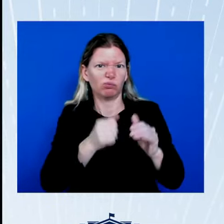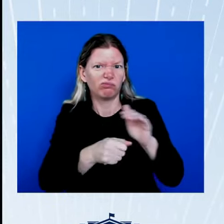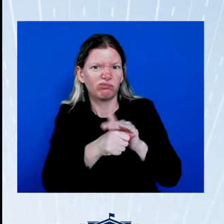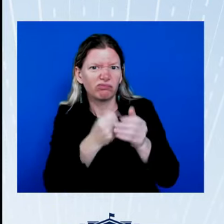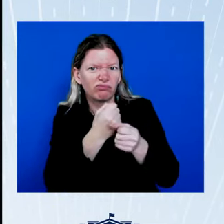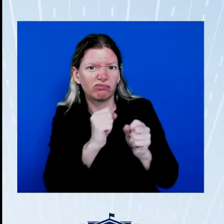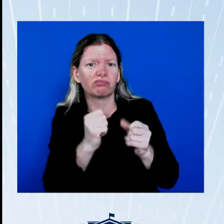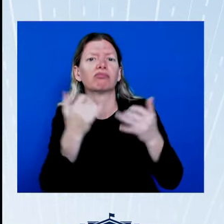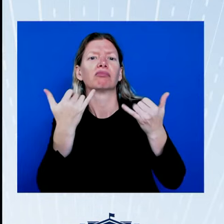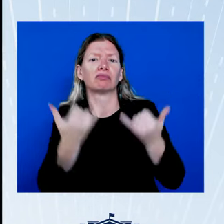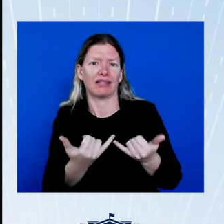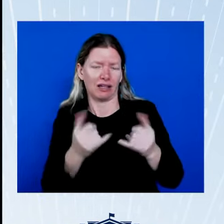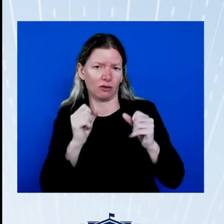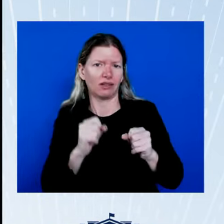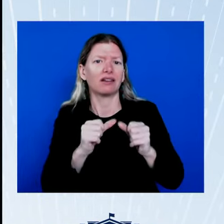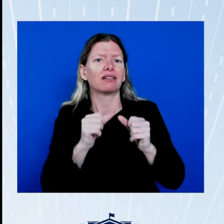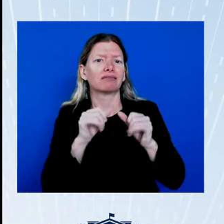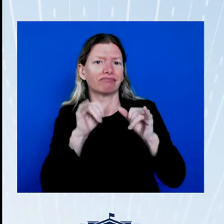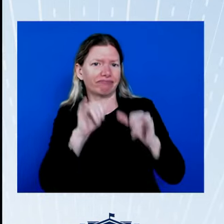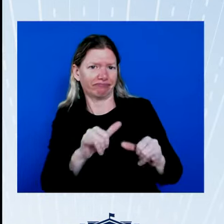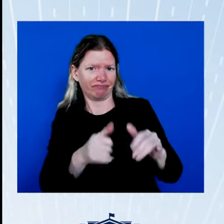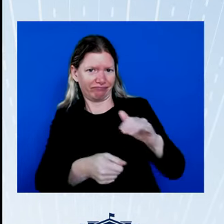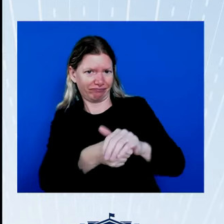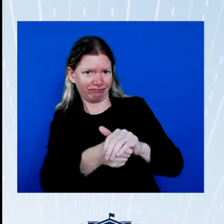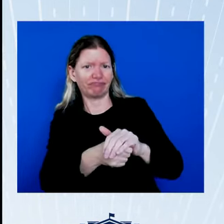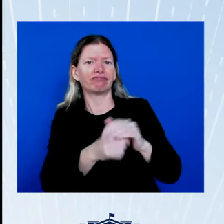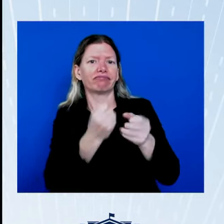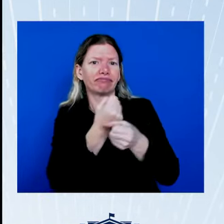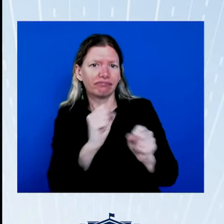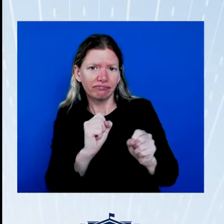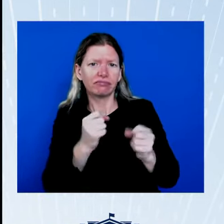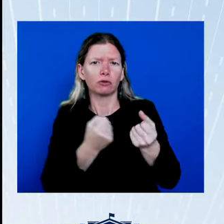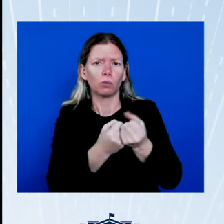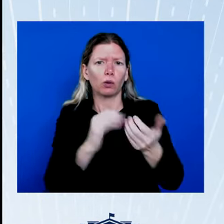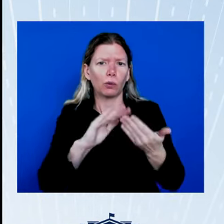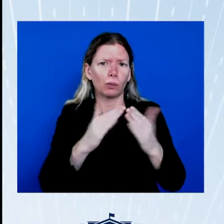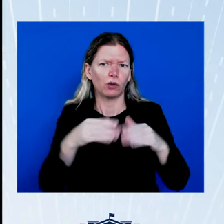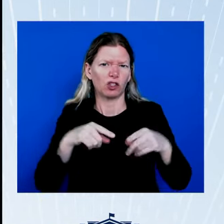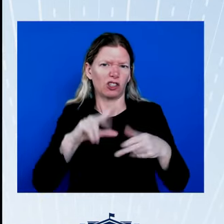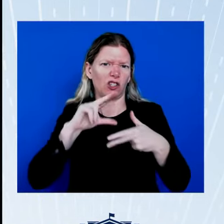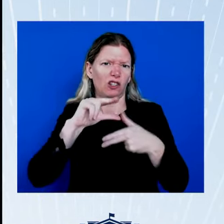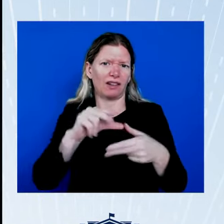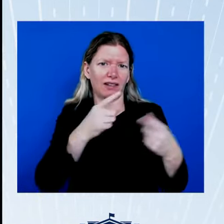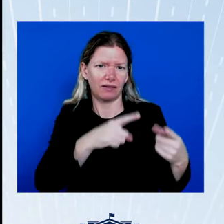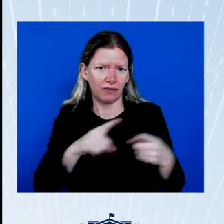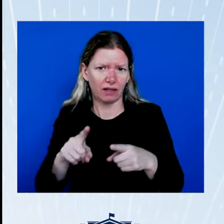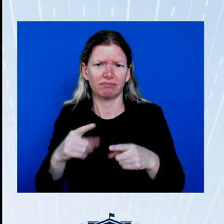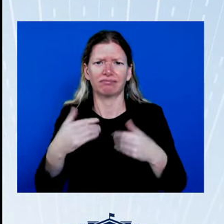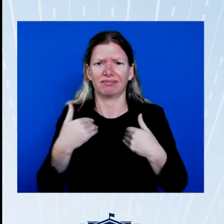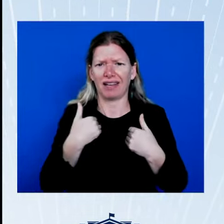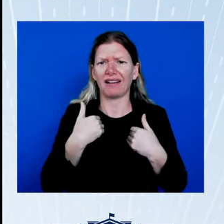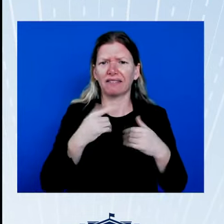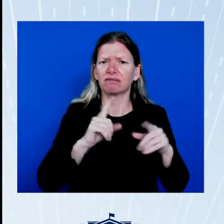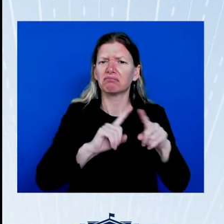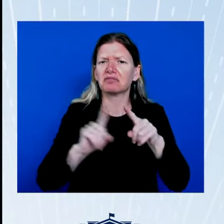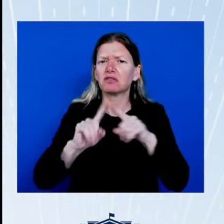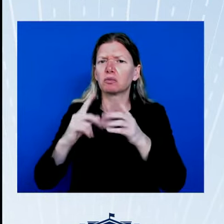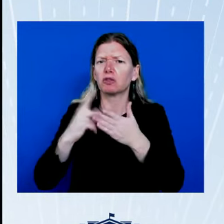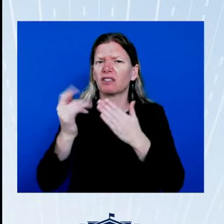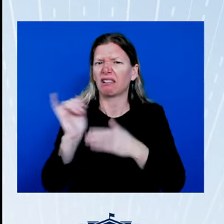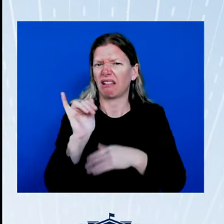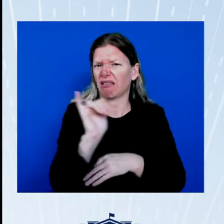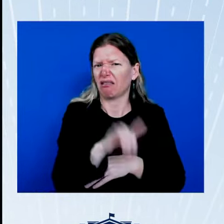these projects all over the country and in every state. Through the Department of Energy, we are making